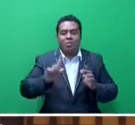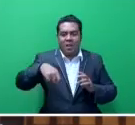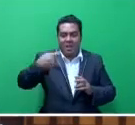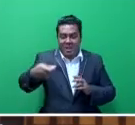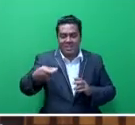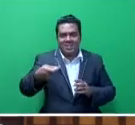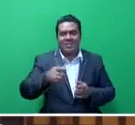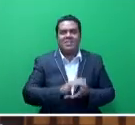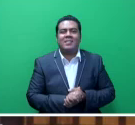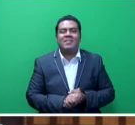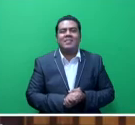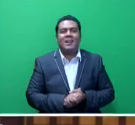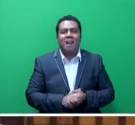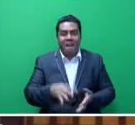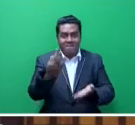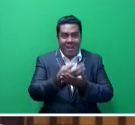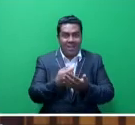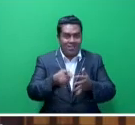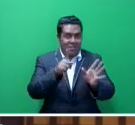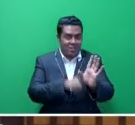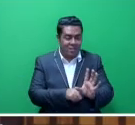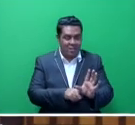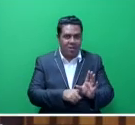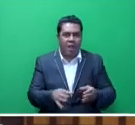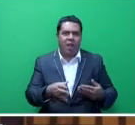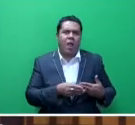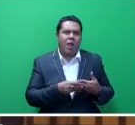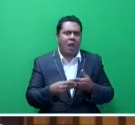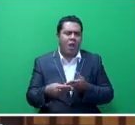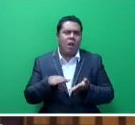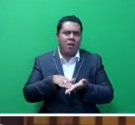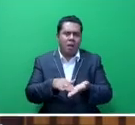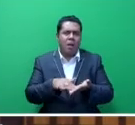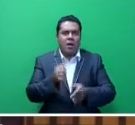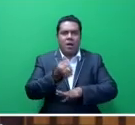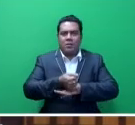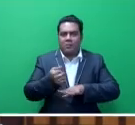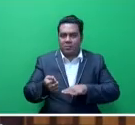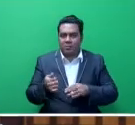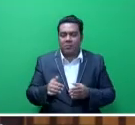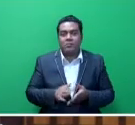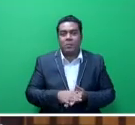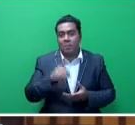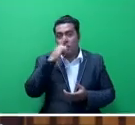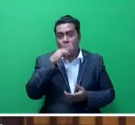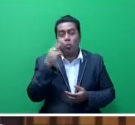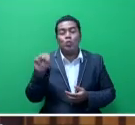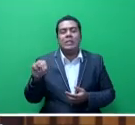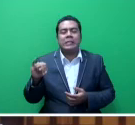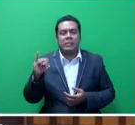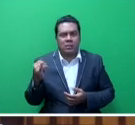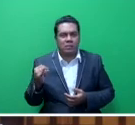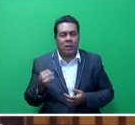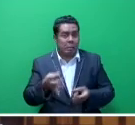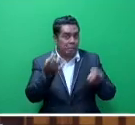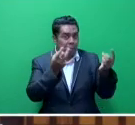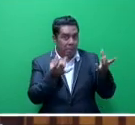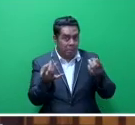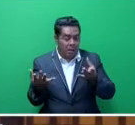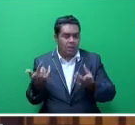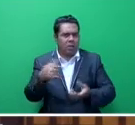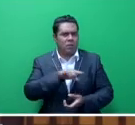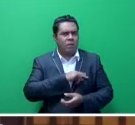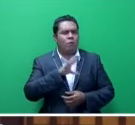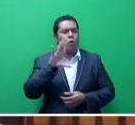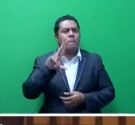year that keeps the helping hand of government open and extended to those who need it. And it prepares us for the